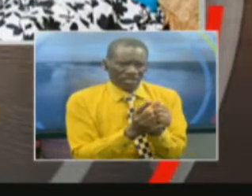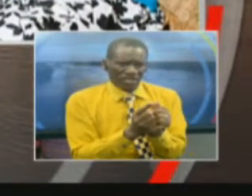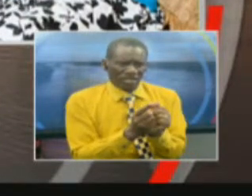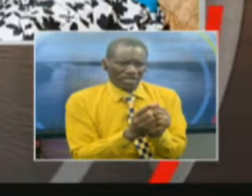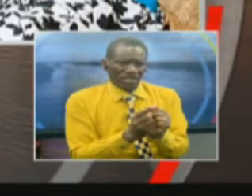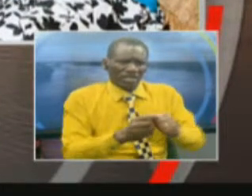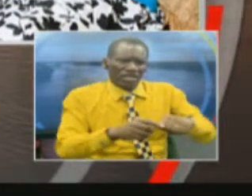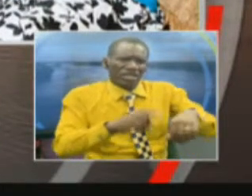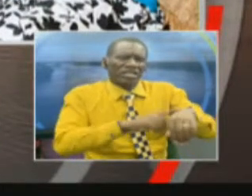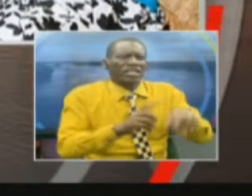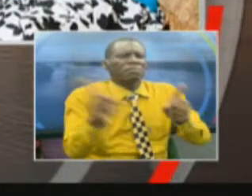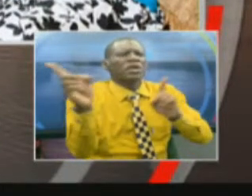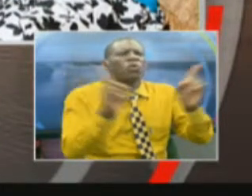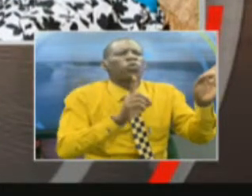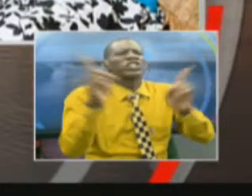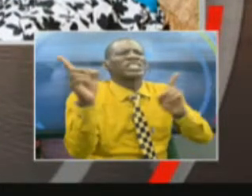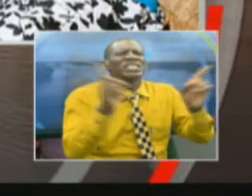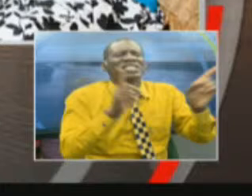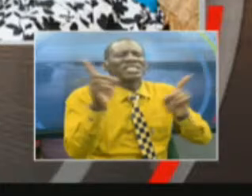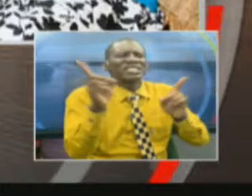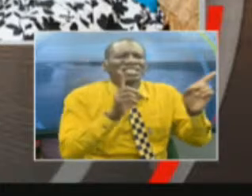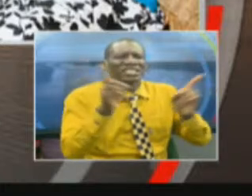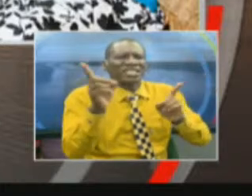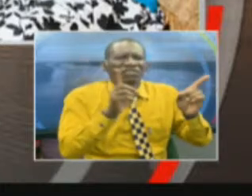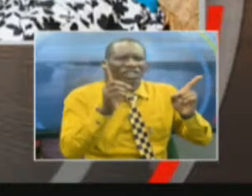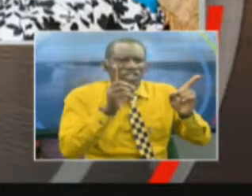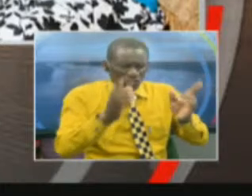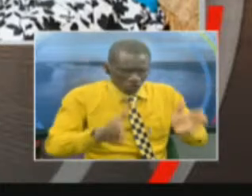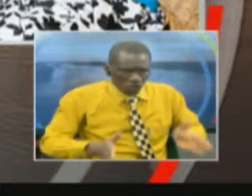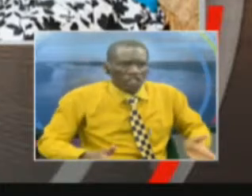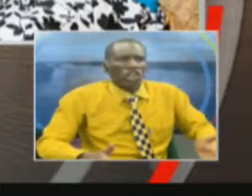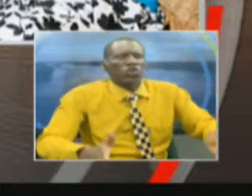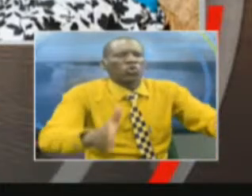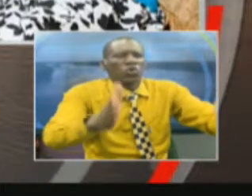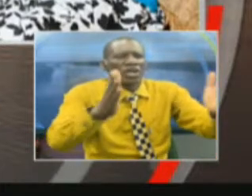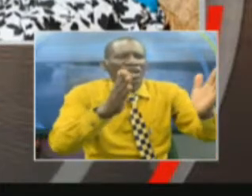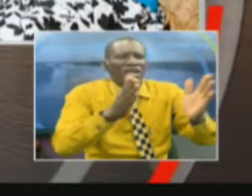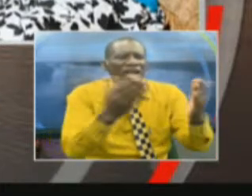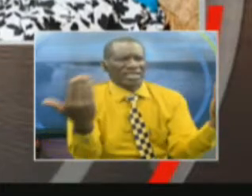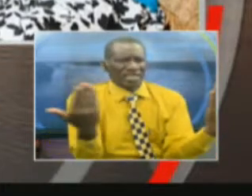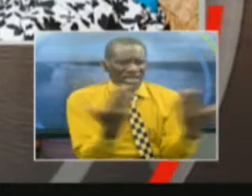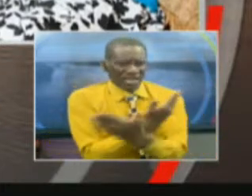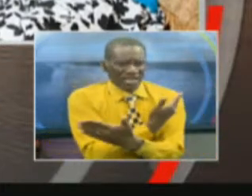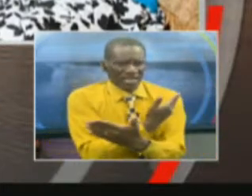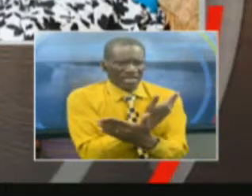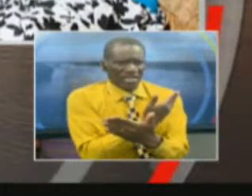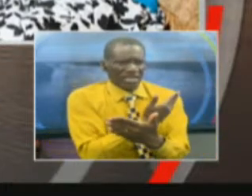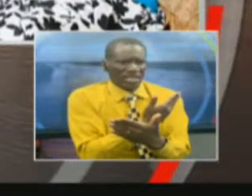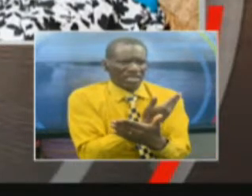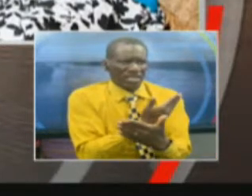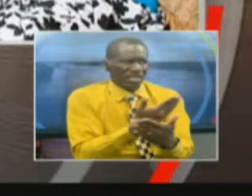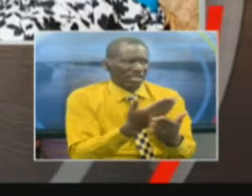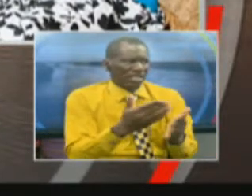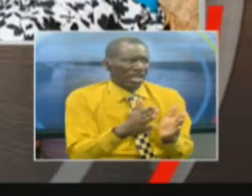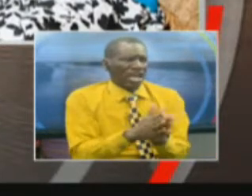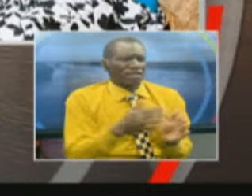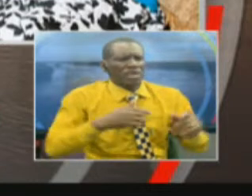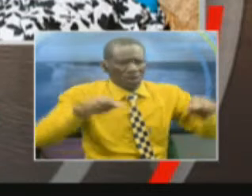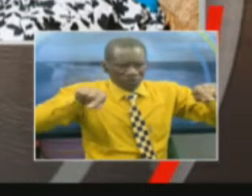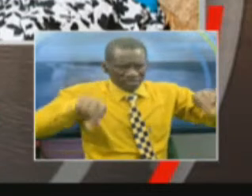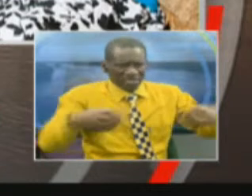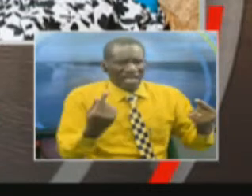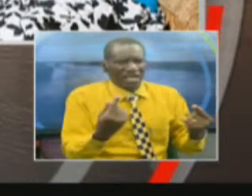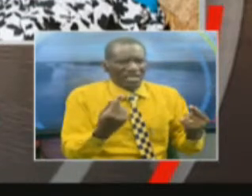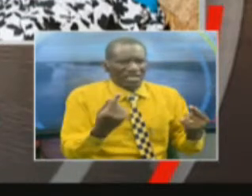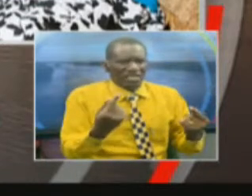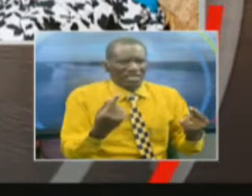I was traveling on a highway at night, and again I was attacked and I was with